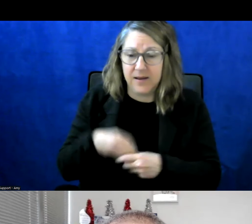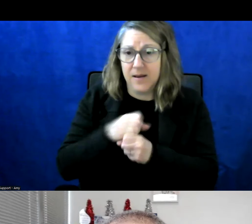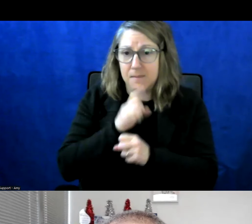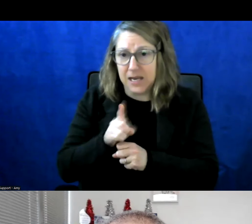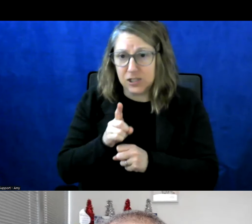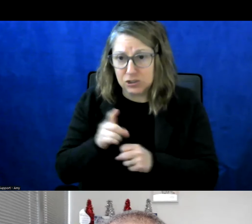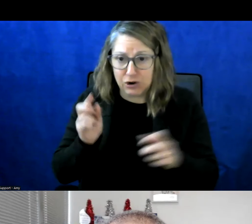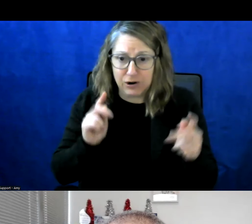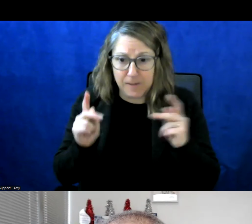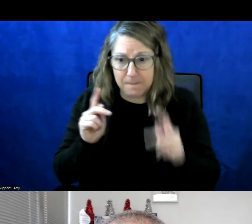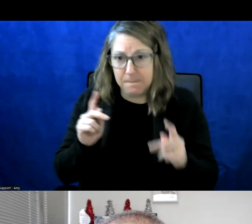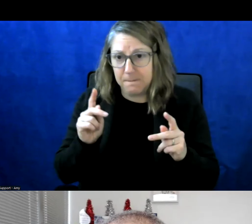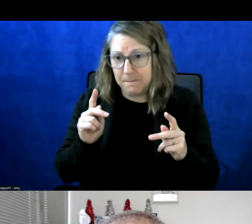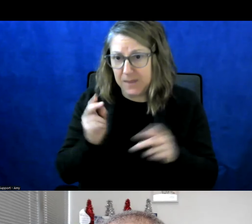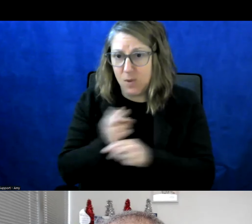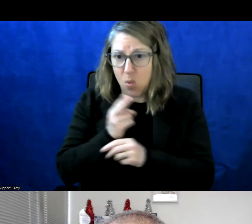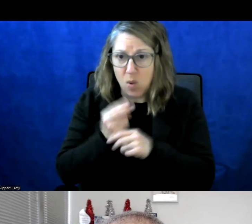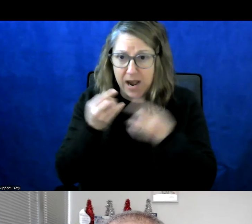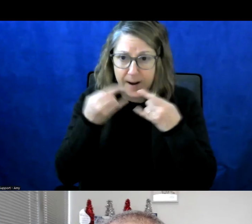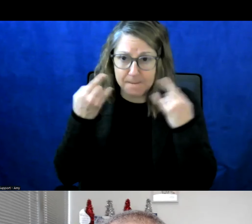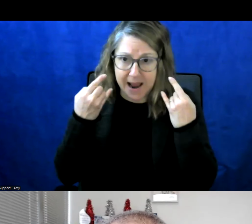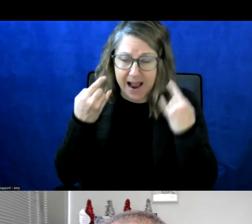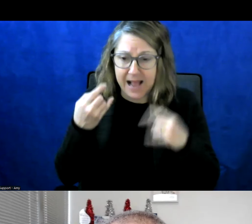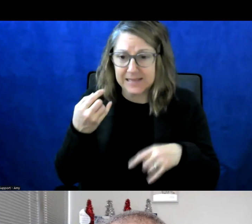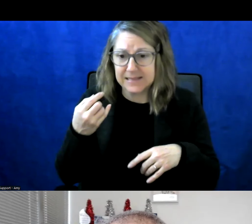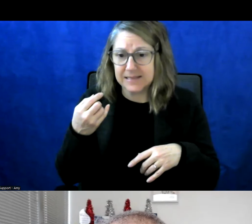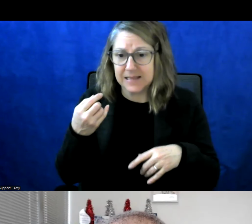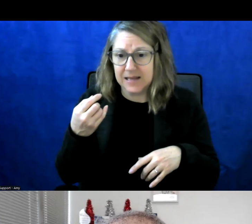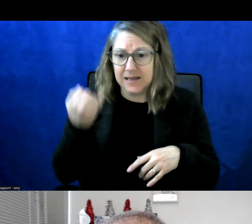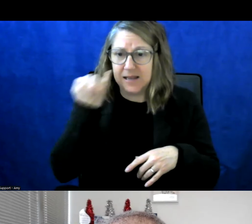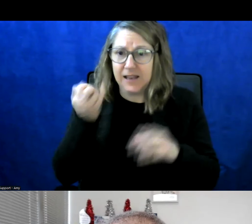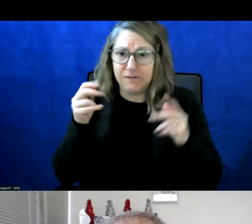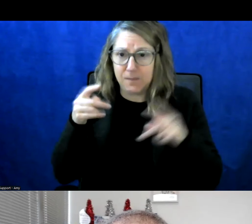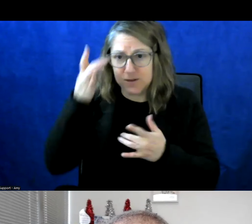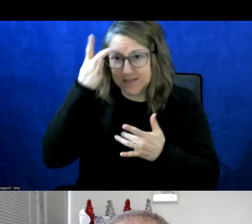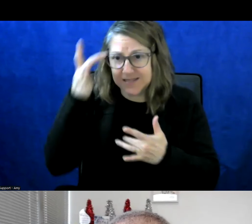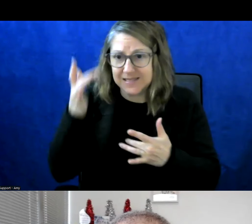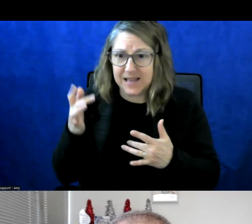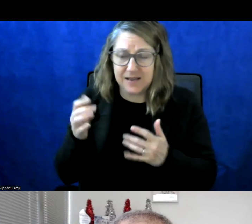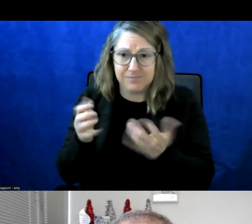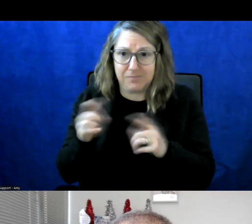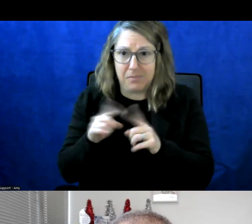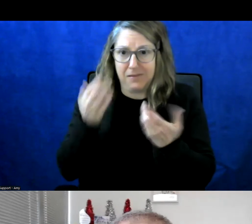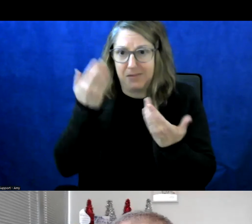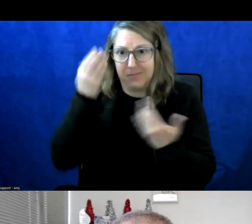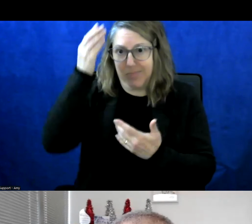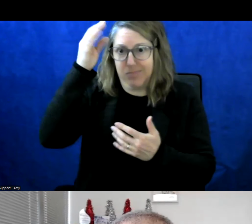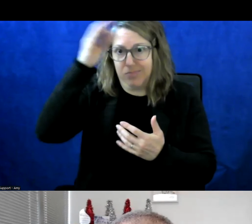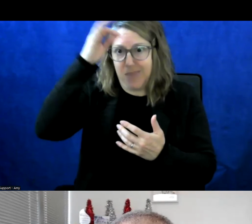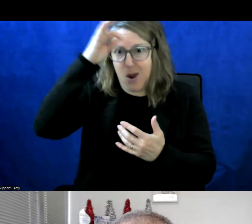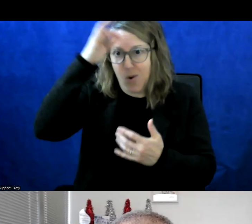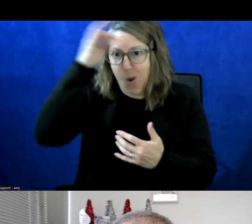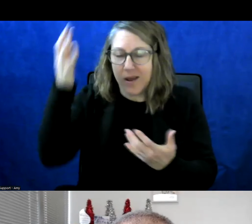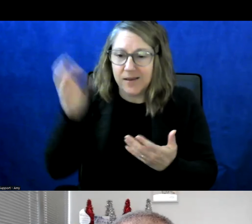that people are wearing masks so they're not, if a person's infected and asymptomatic. The other challenge that we have, this is also true